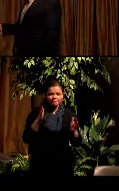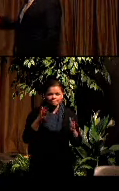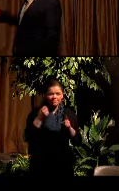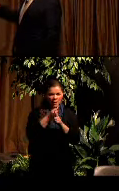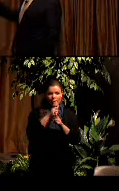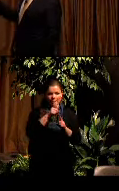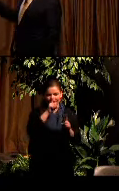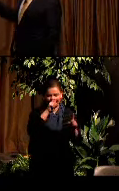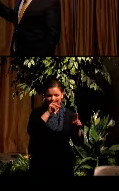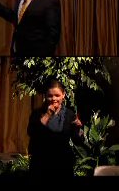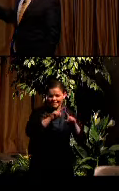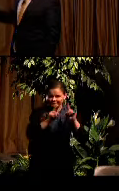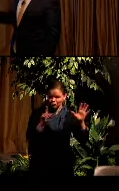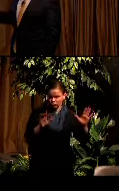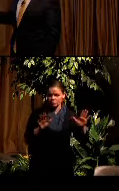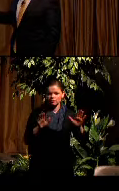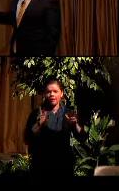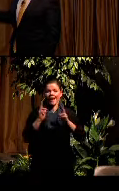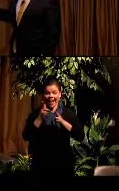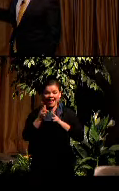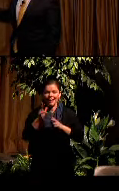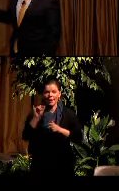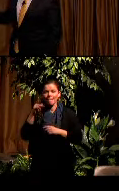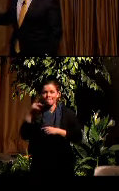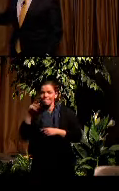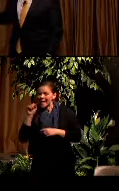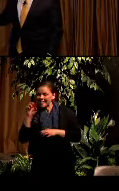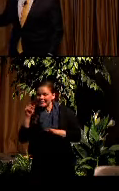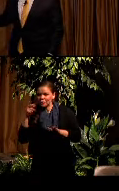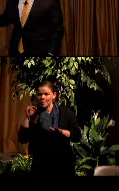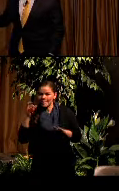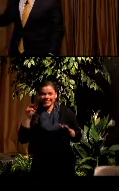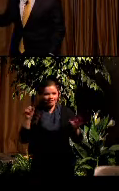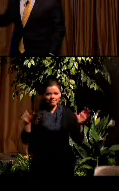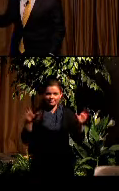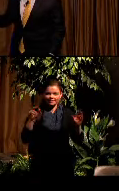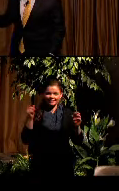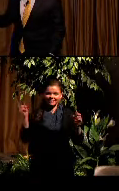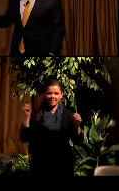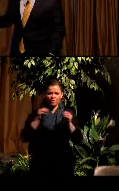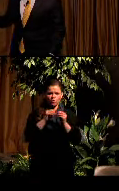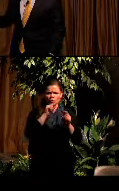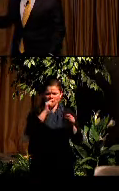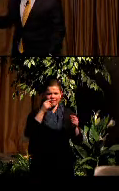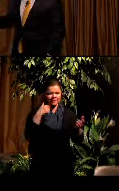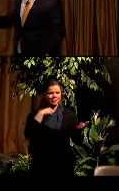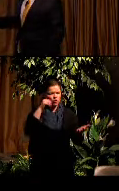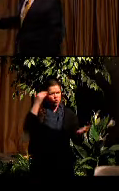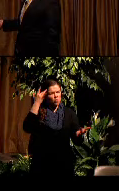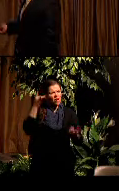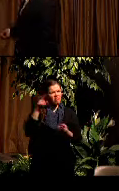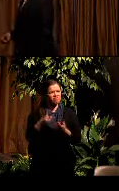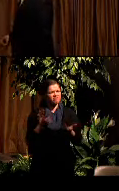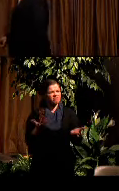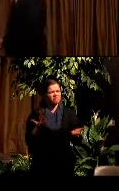passenger pigeon, we don't know why. We don't know why they're declining, and that's a bit of a problem.